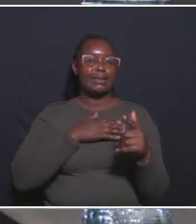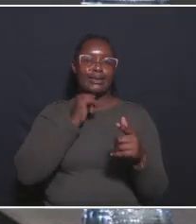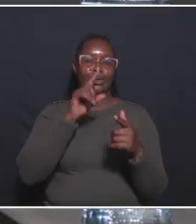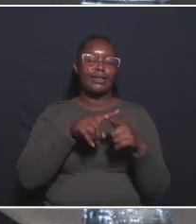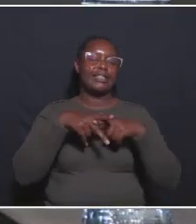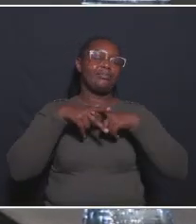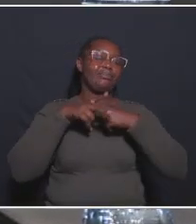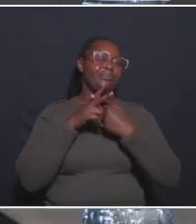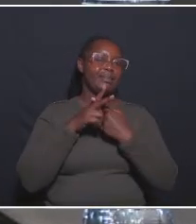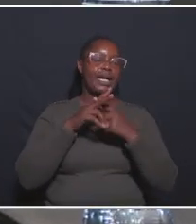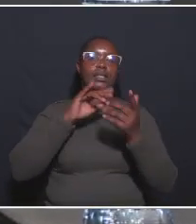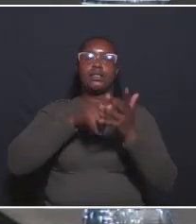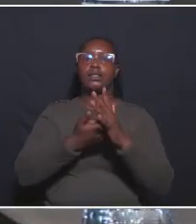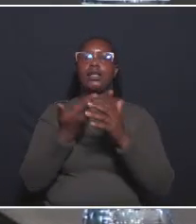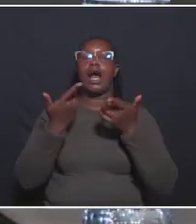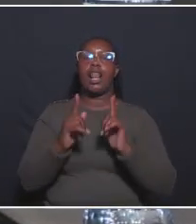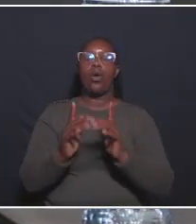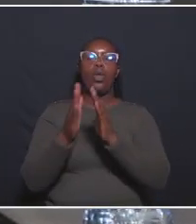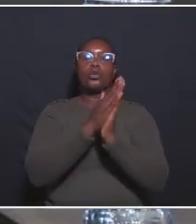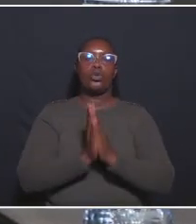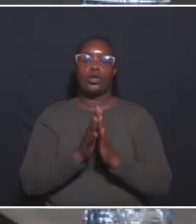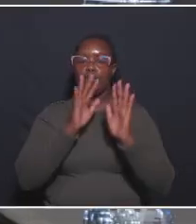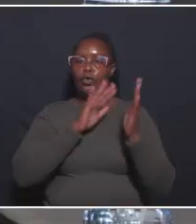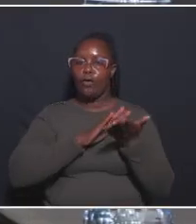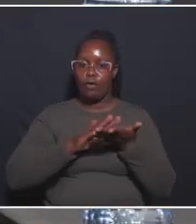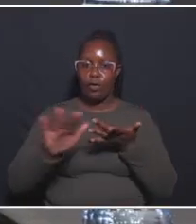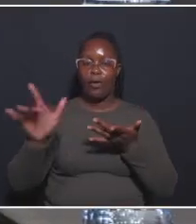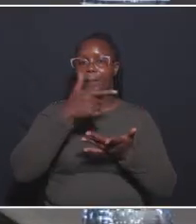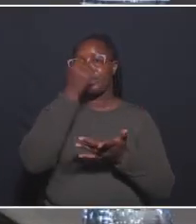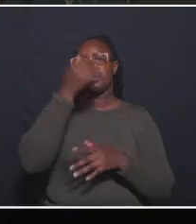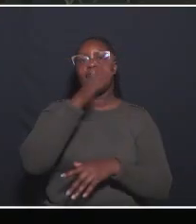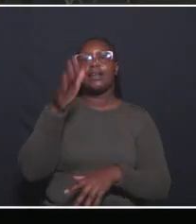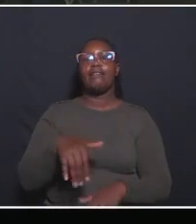be. It's never that serious, as much as it's serious, yeah.